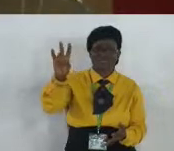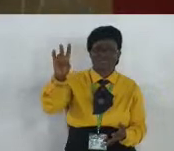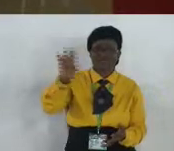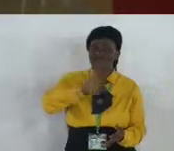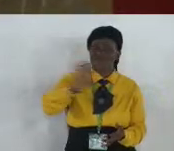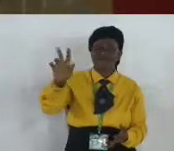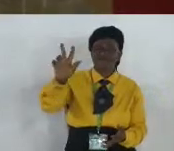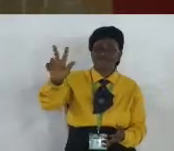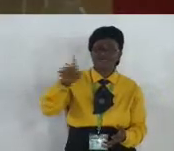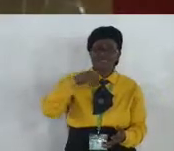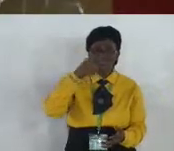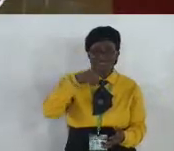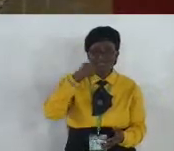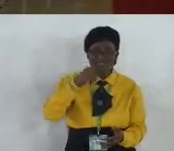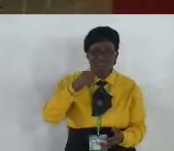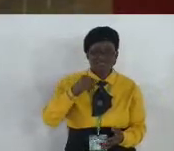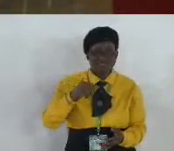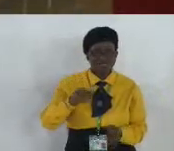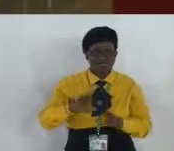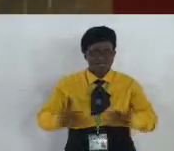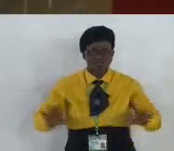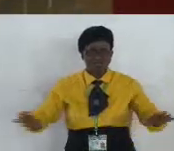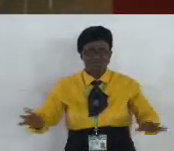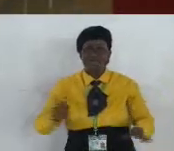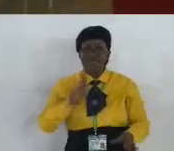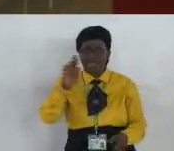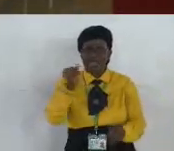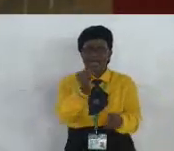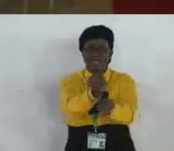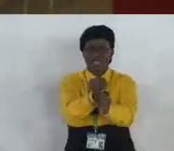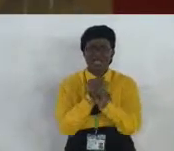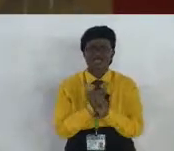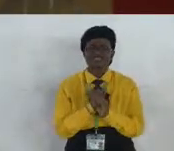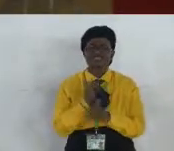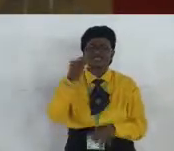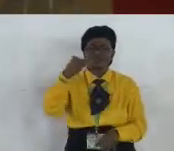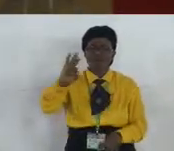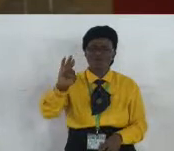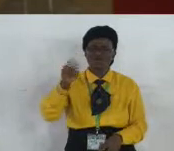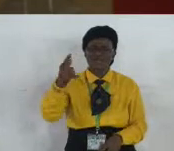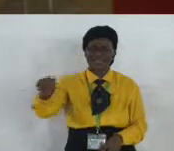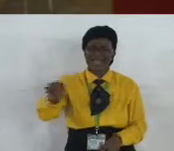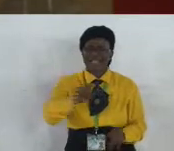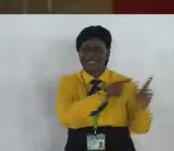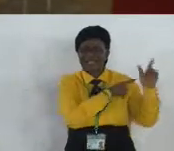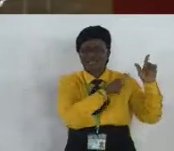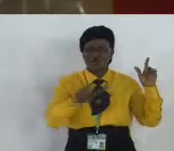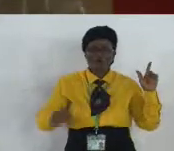Psalm 127 verse 3 says, children are the heritage of the Lord.